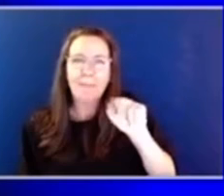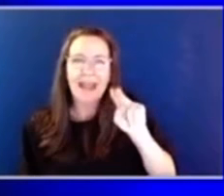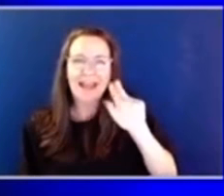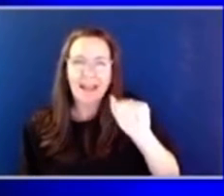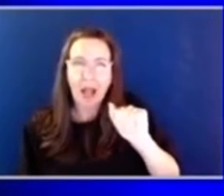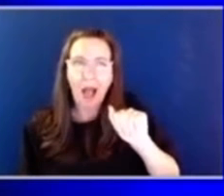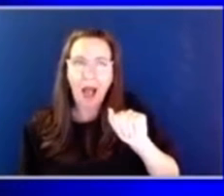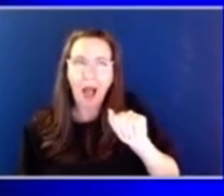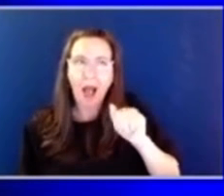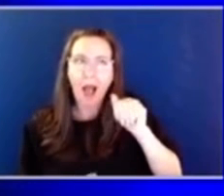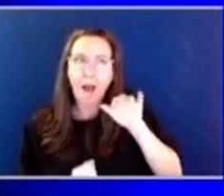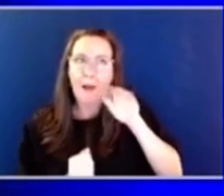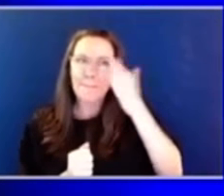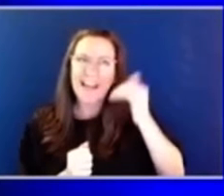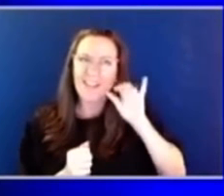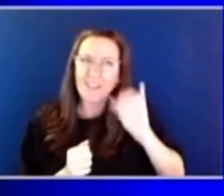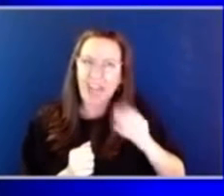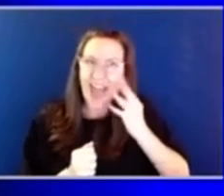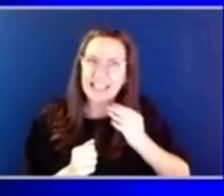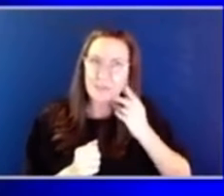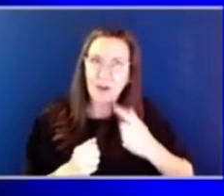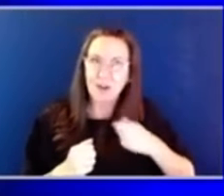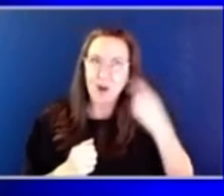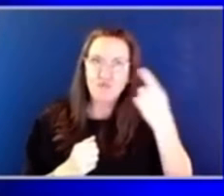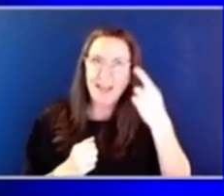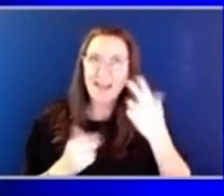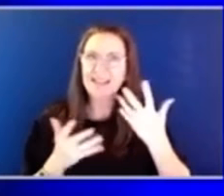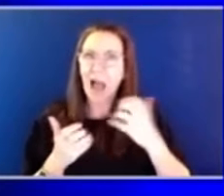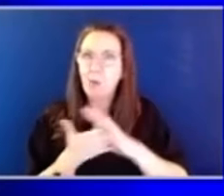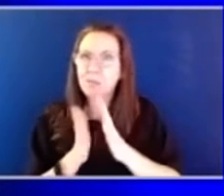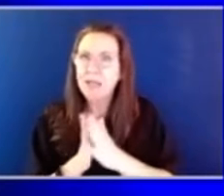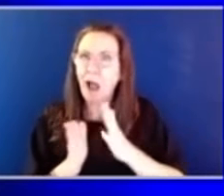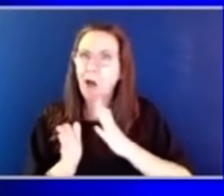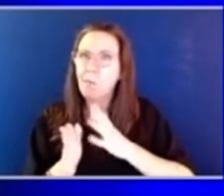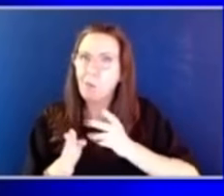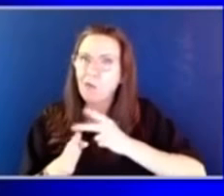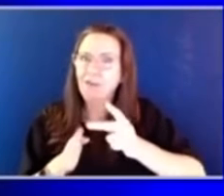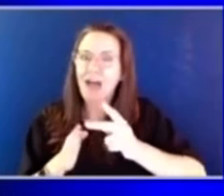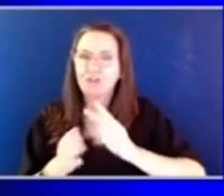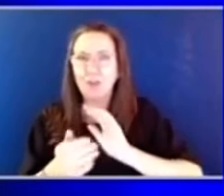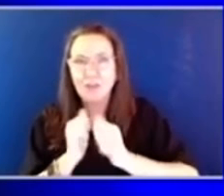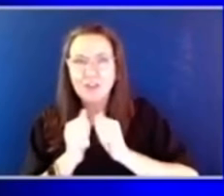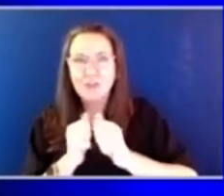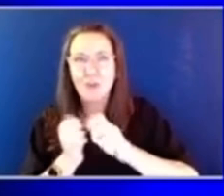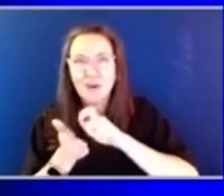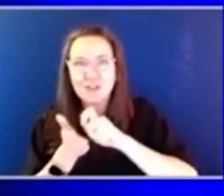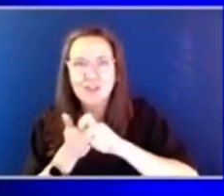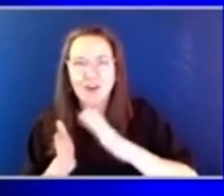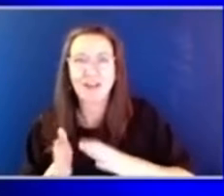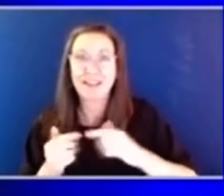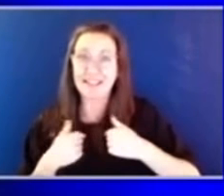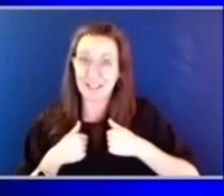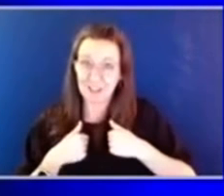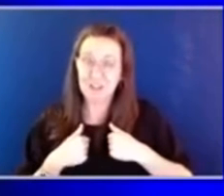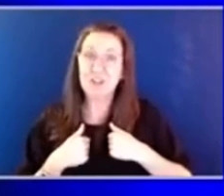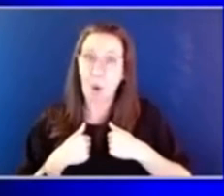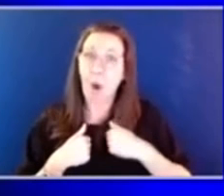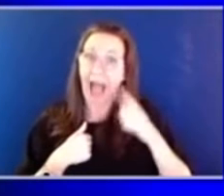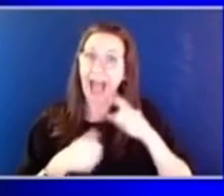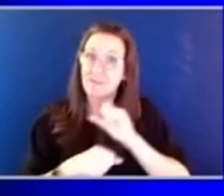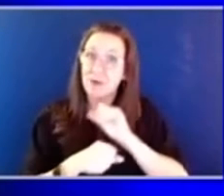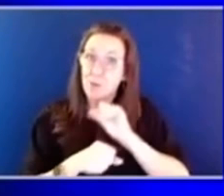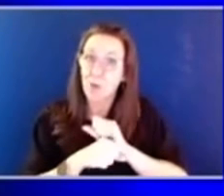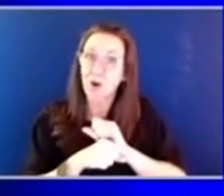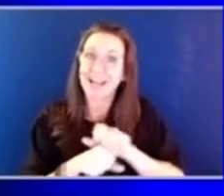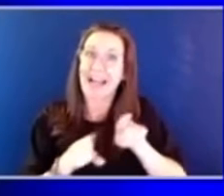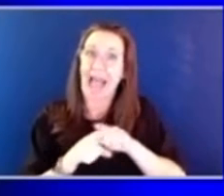to become a sports journalist. In addition to my fundraising efforts for the Flutie Foundation, I have served as a reporter and ambassador